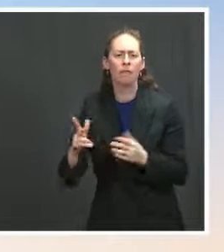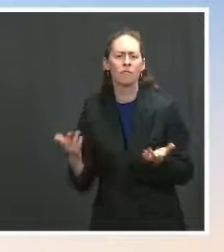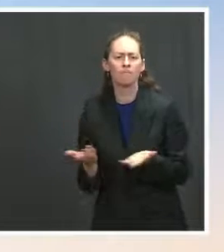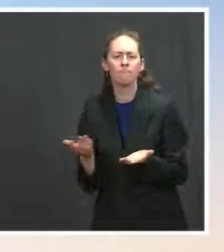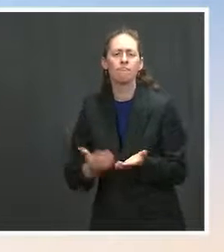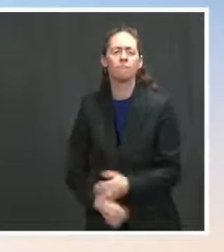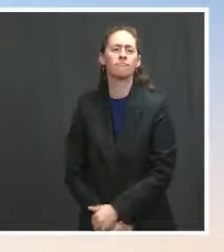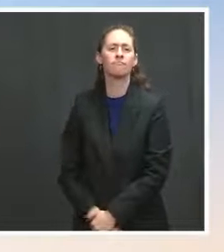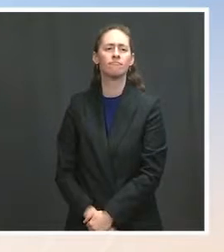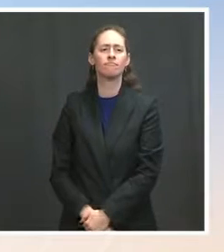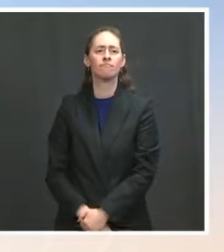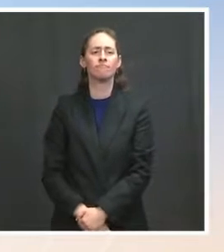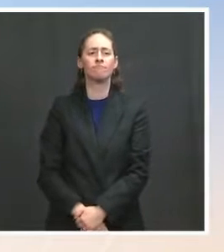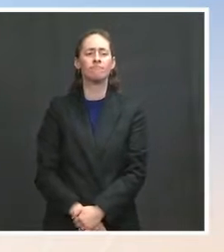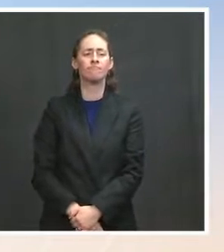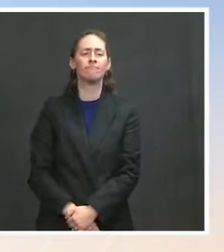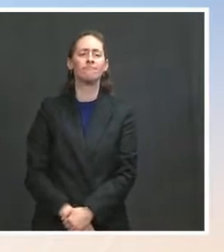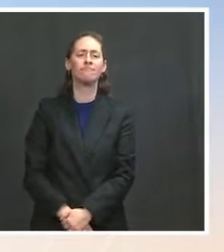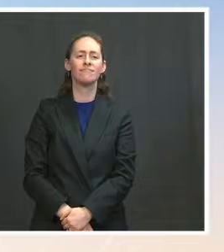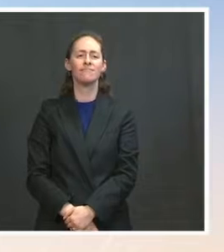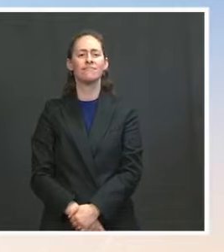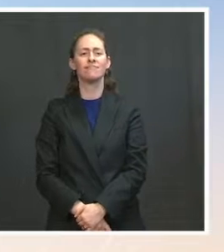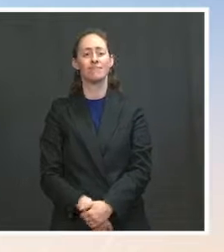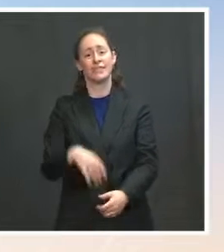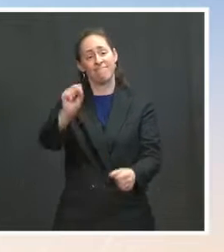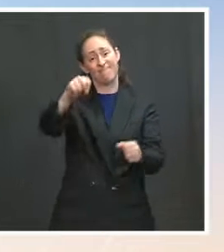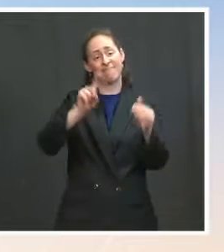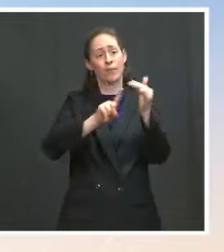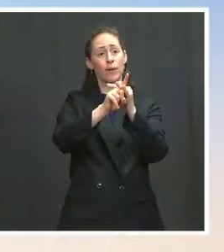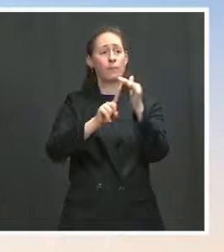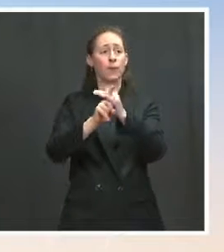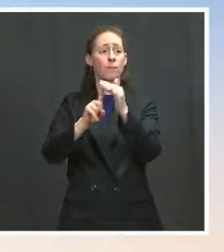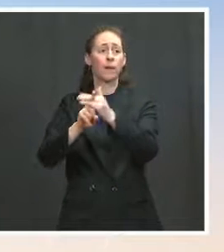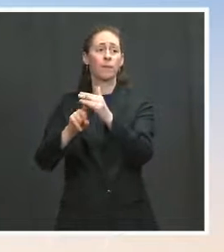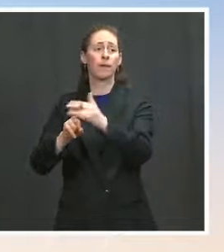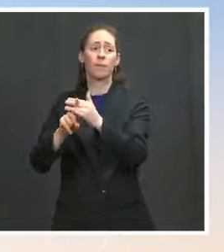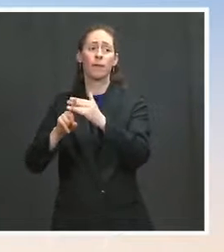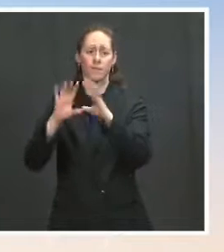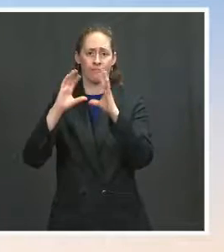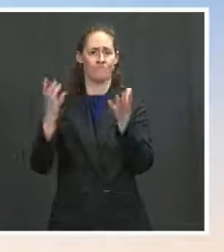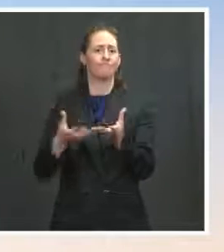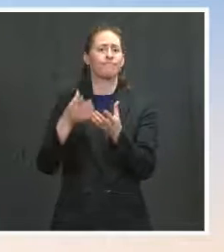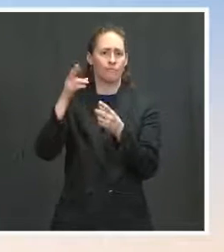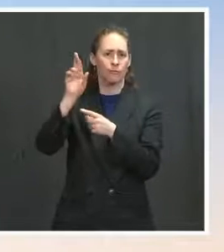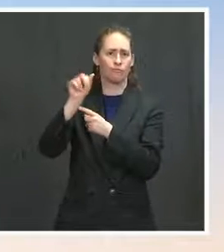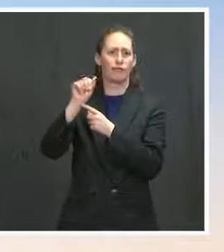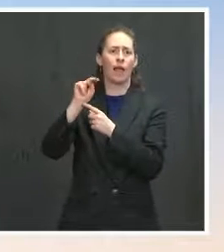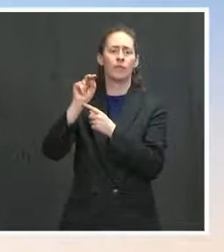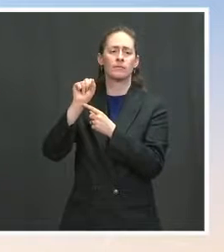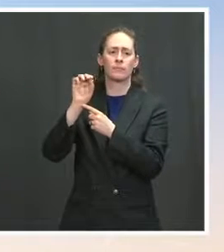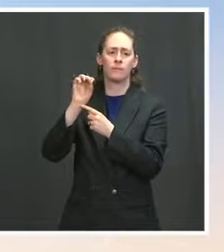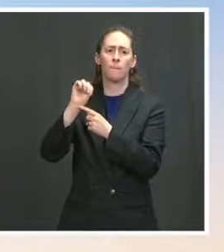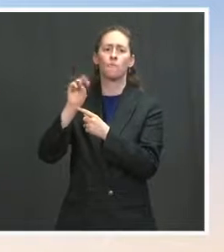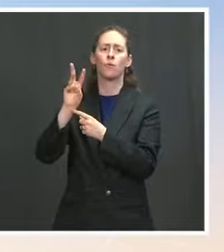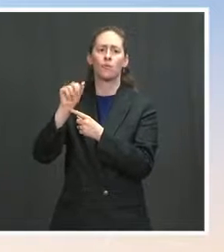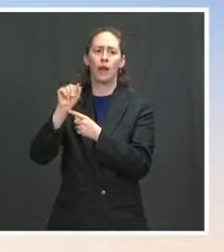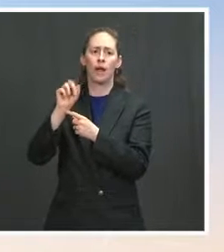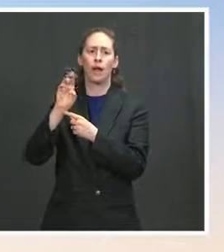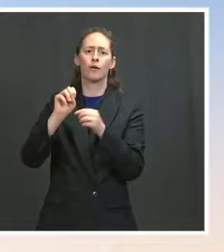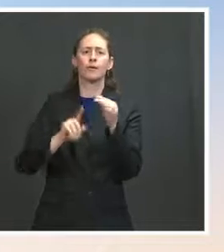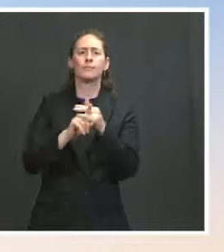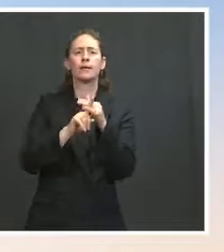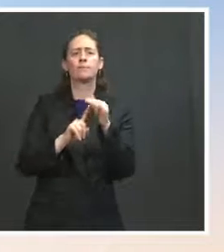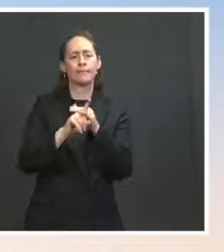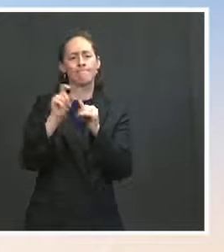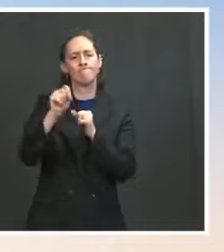is a global problem, as I think you all know, and we've seen these attacks, ransomware attacks, I should say. We've seen these attacks